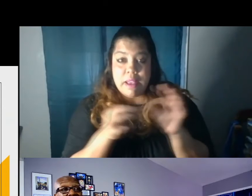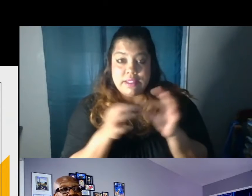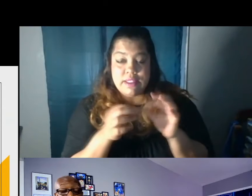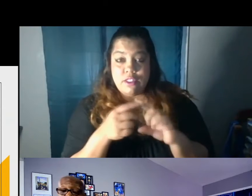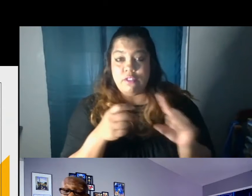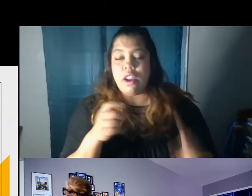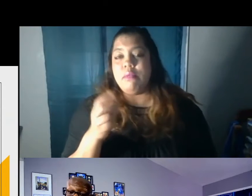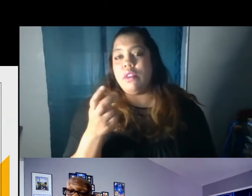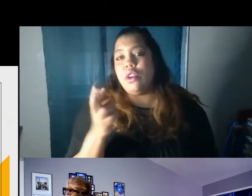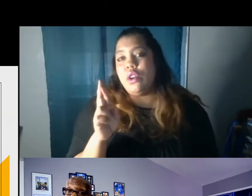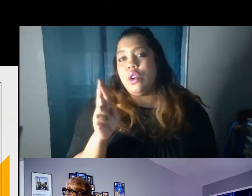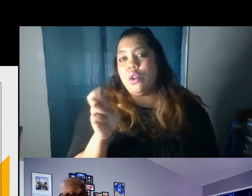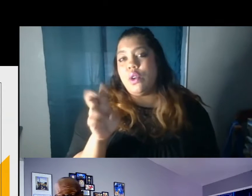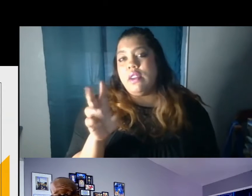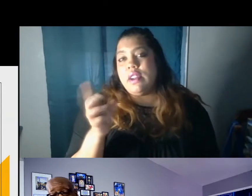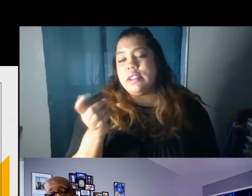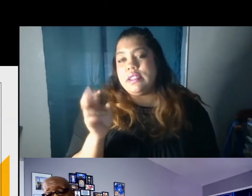to 833